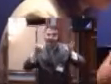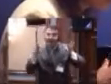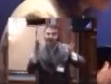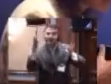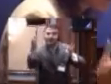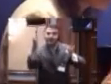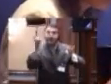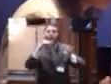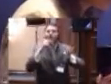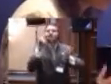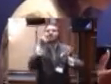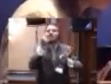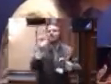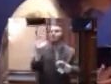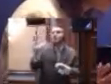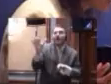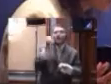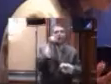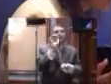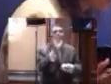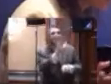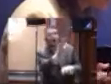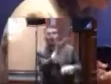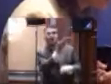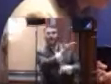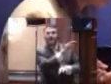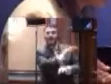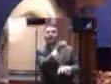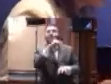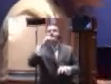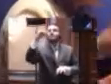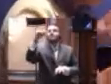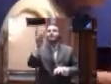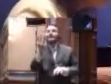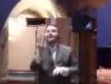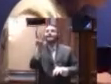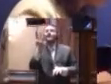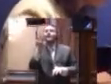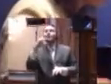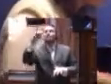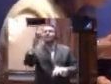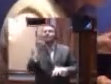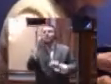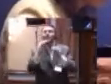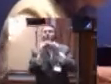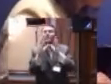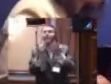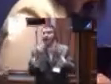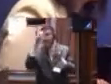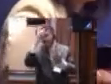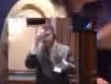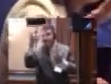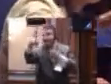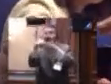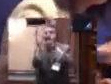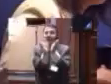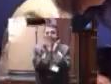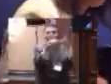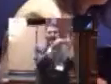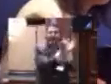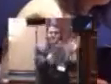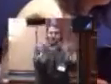the view that different parties would negotiate a new constitution. The new constitution would then be passed by